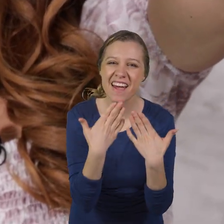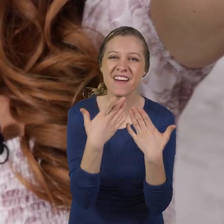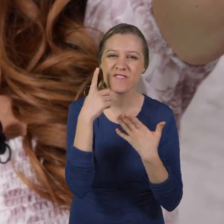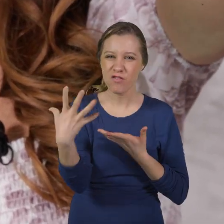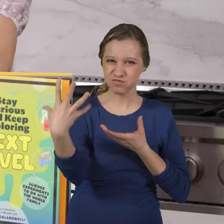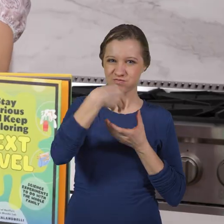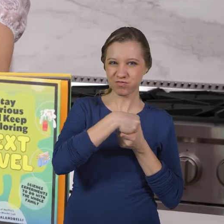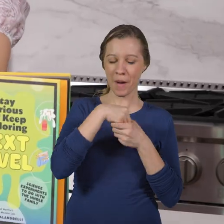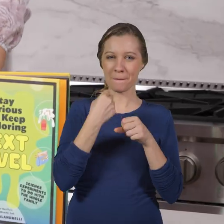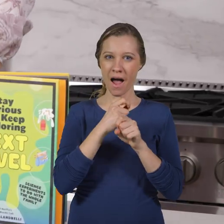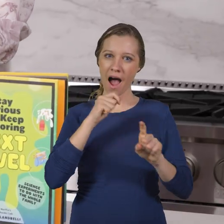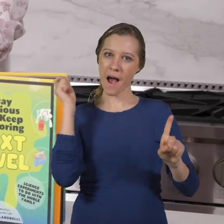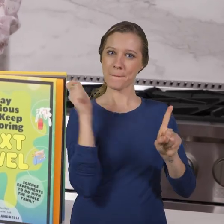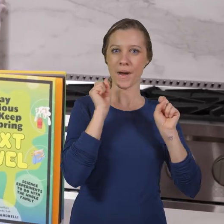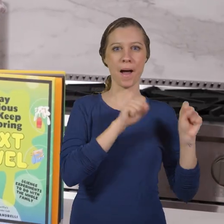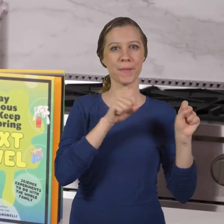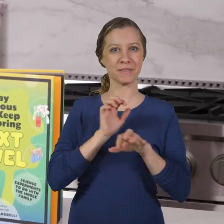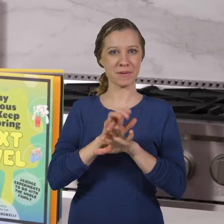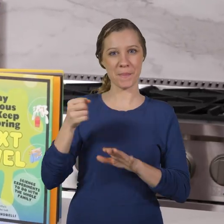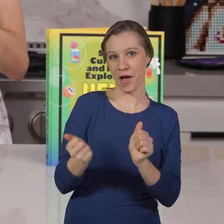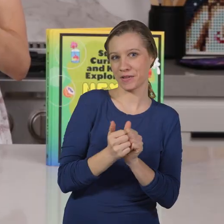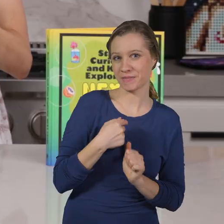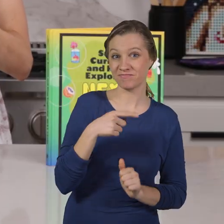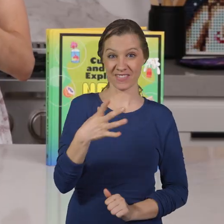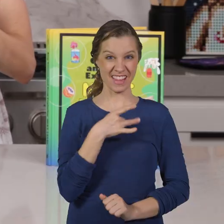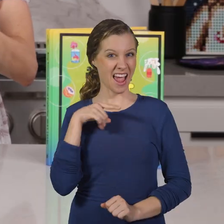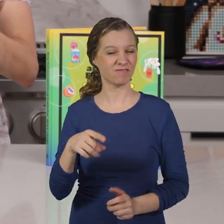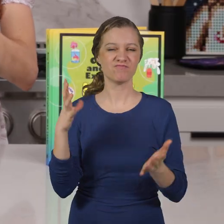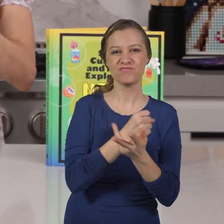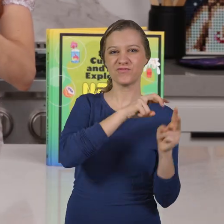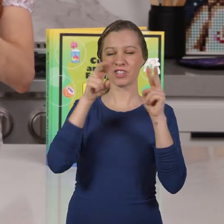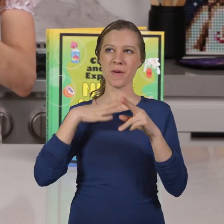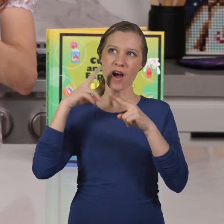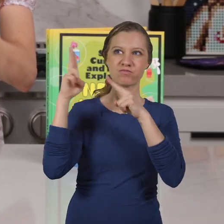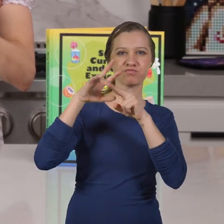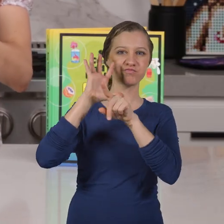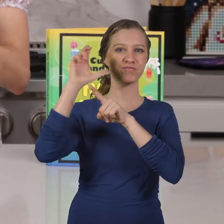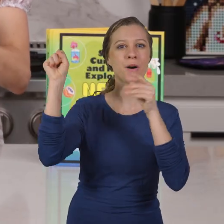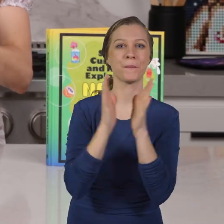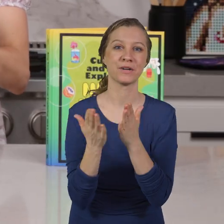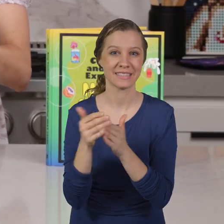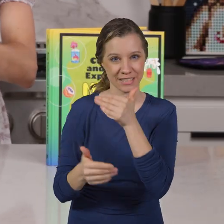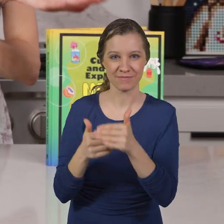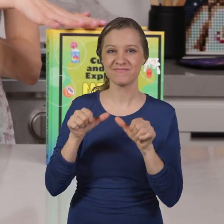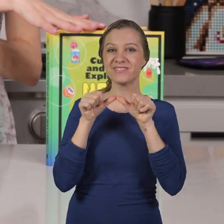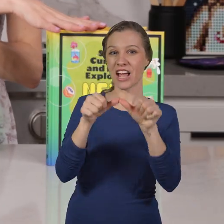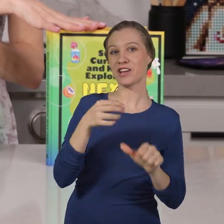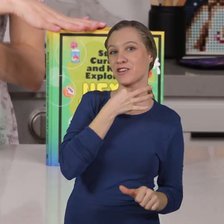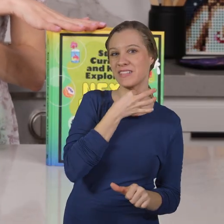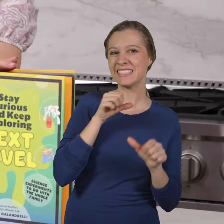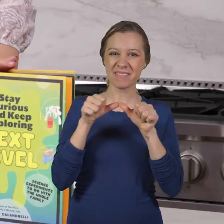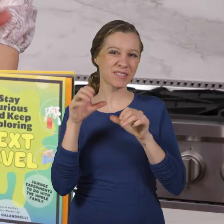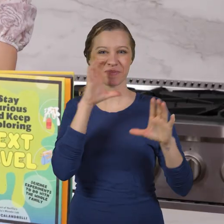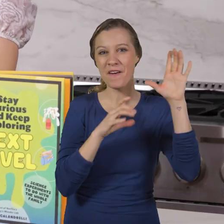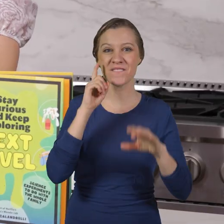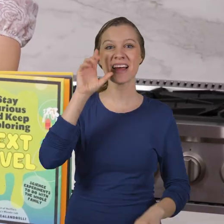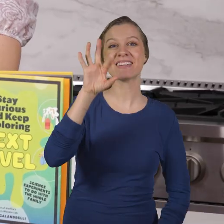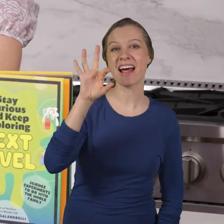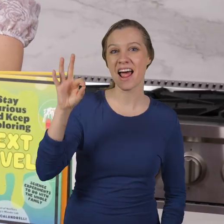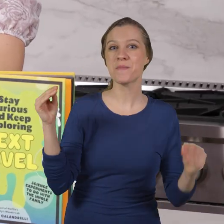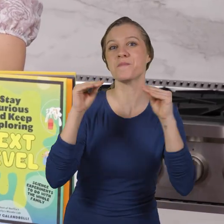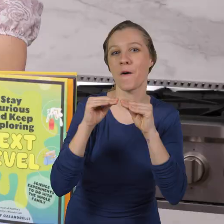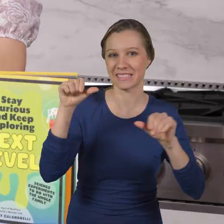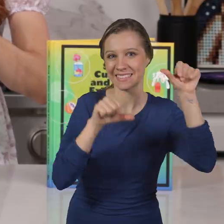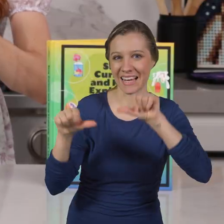Thanks for making an Unpoppable Spider Bag with me. If you like this one, be sure to check out my best-selling Stay Curious and Keep Exploring book series